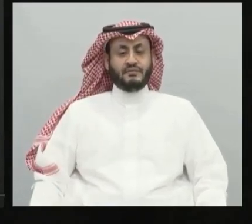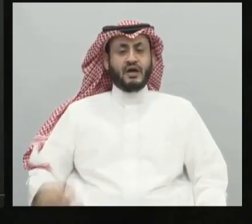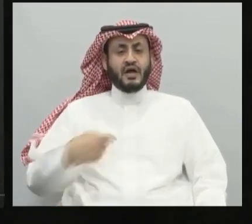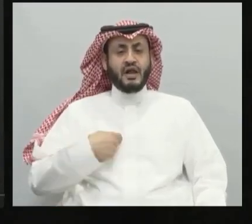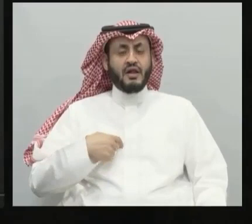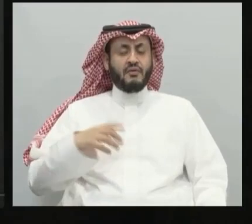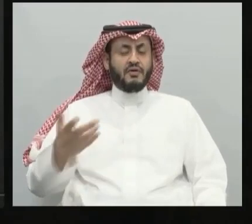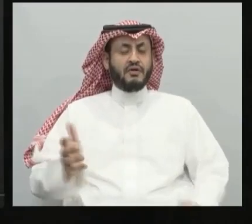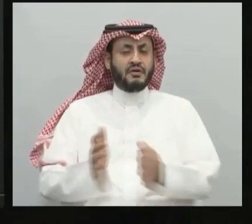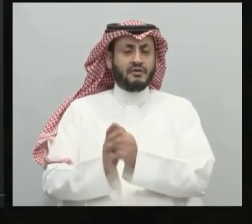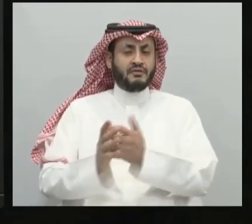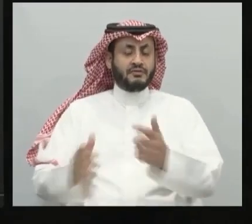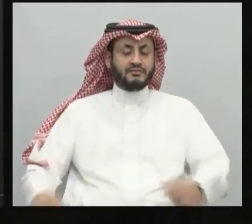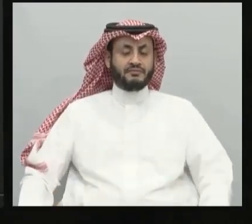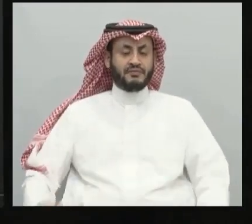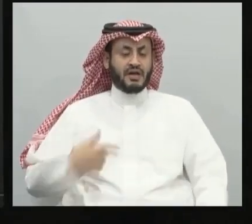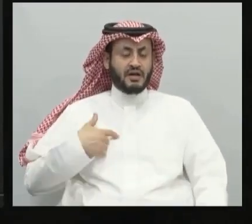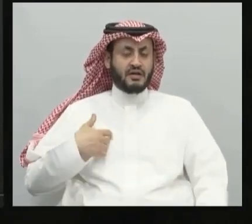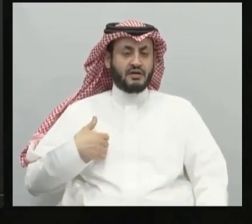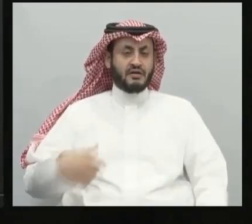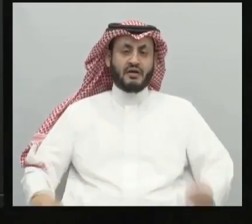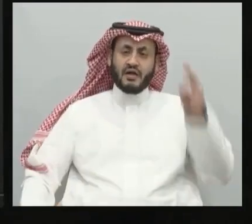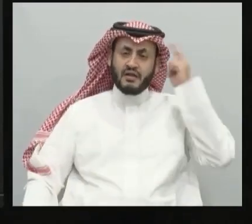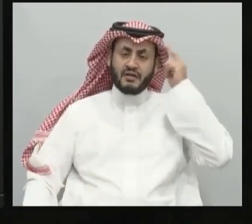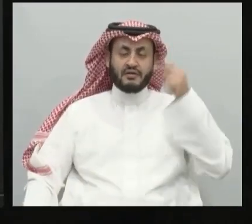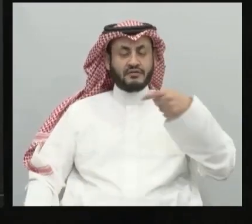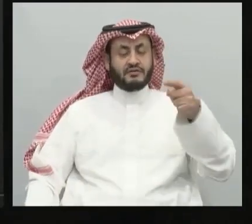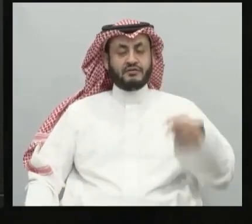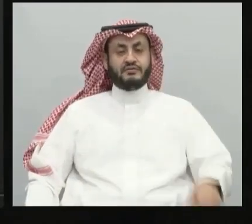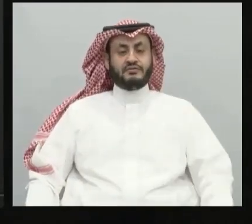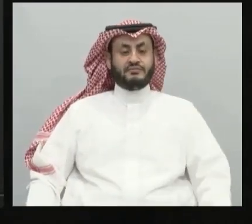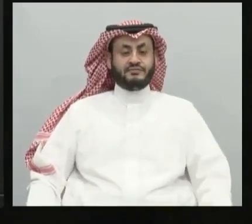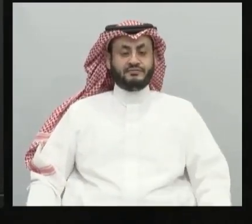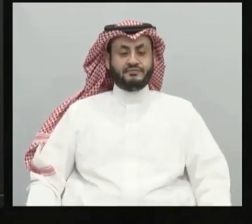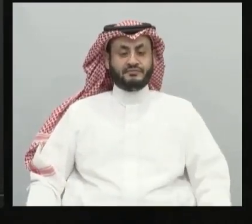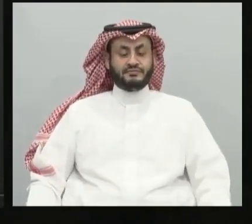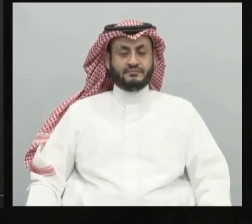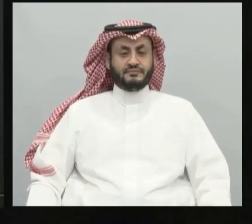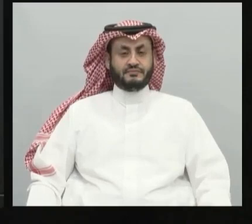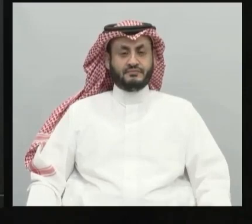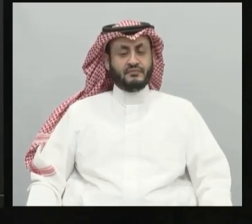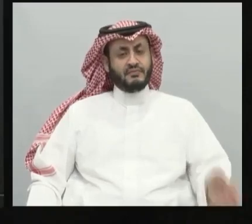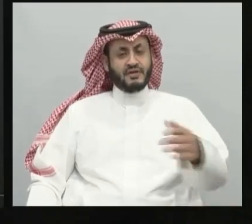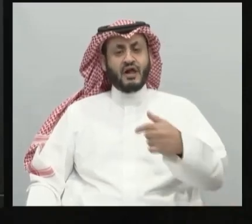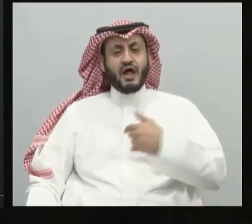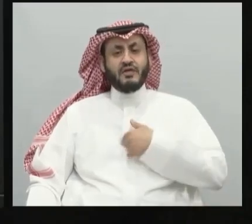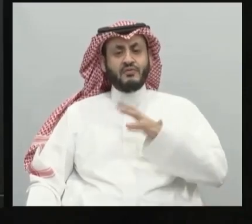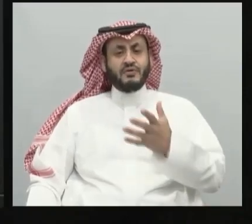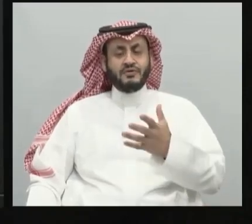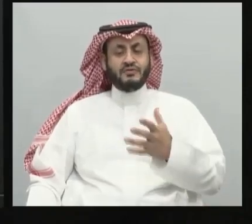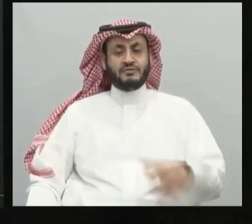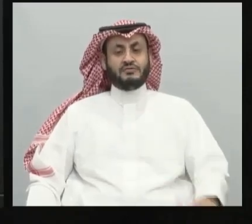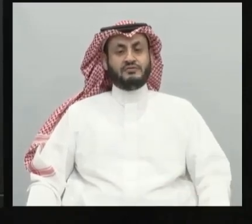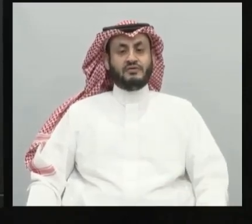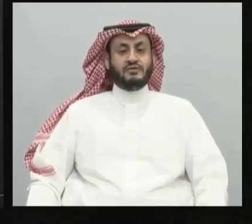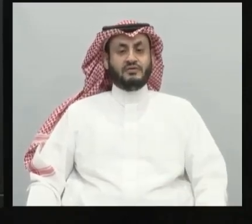What's our country name? It's Saudi Arabia, right? The Kingdom of Saudi Arabia. What's our nationality? We